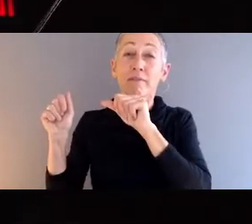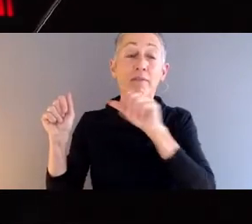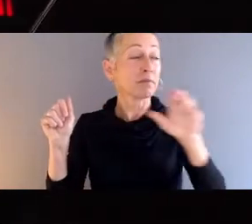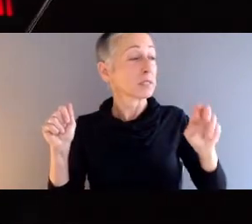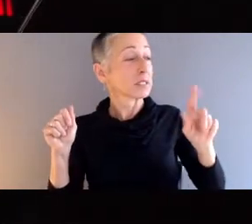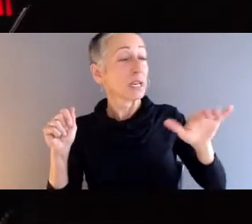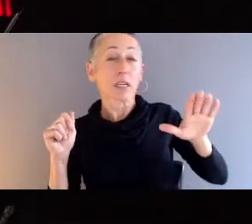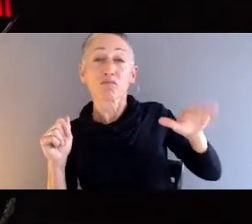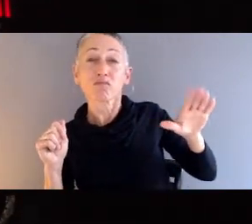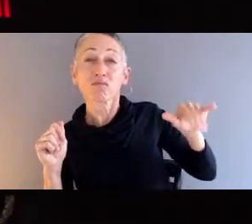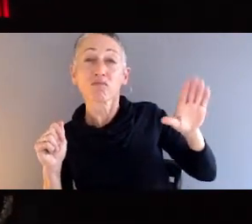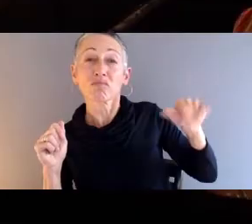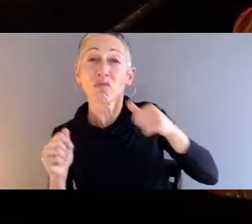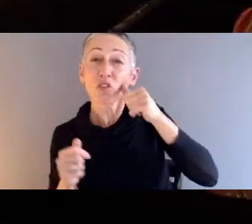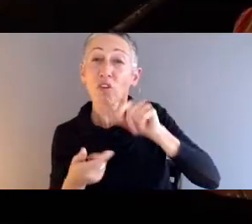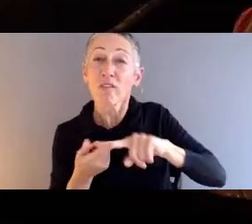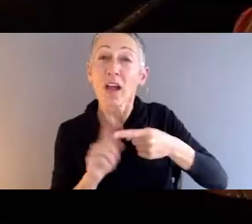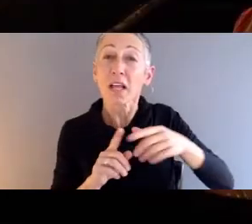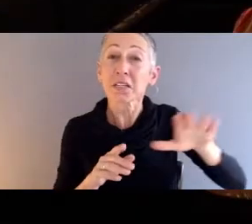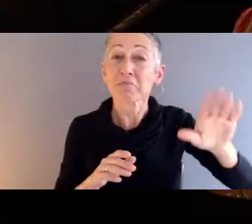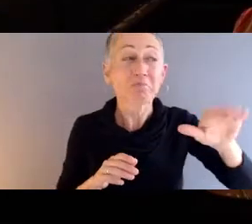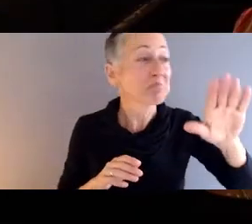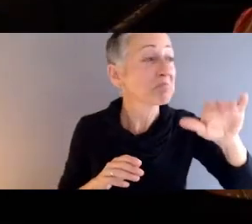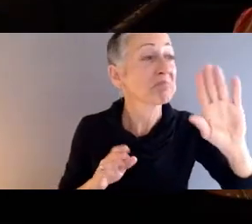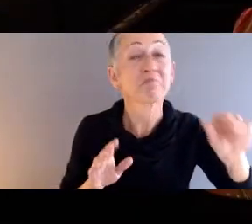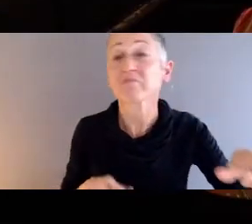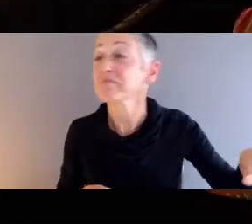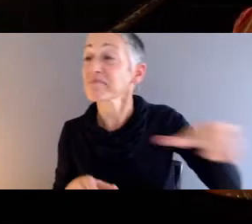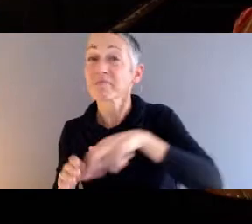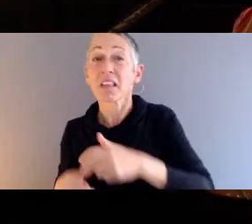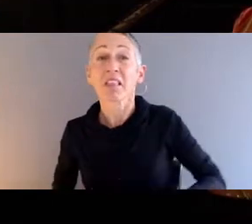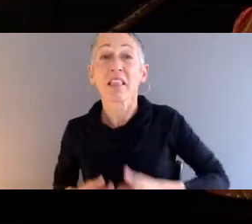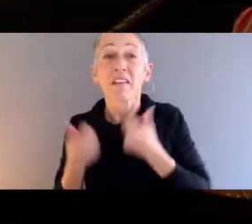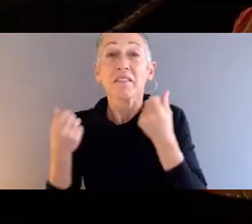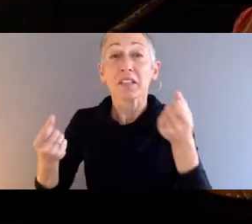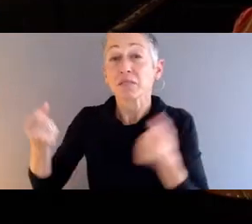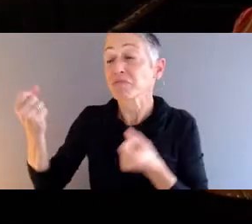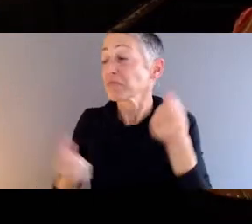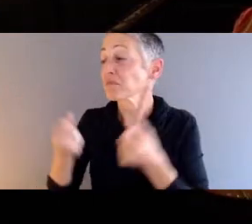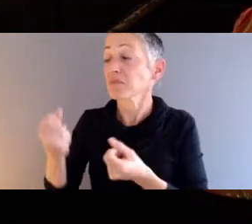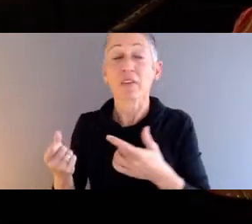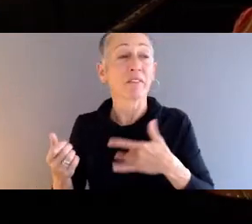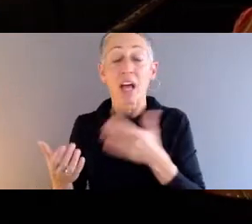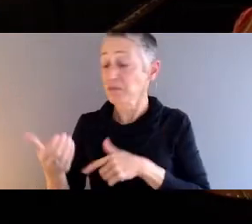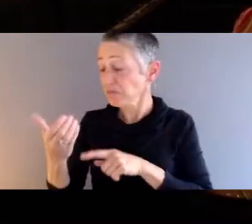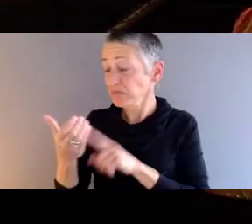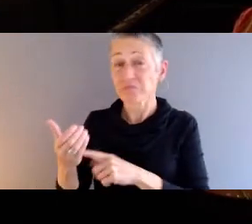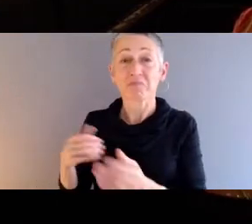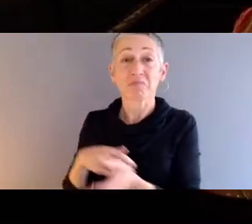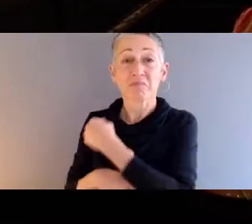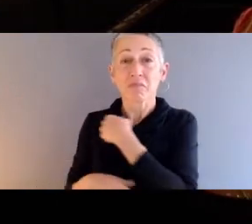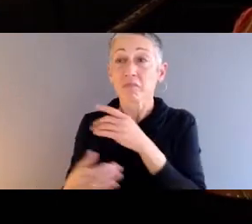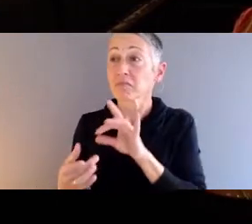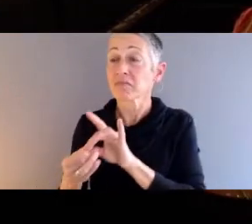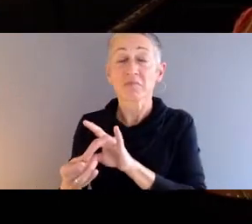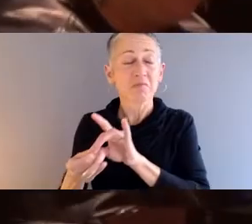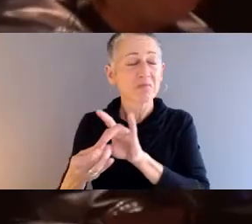of the car. Unplugged and disconnected, silence the voice in the